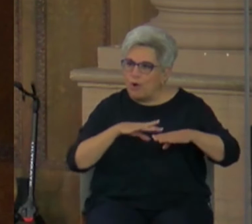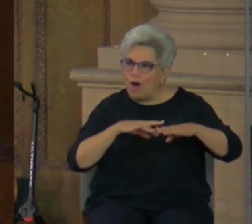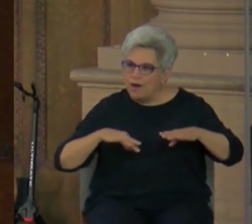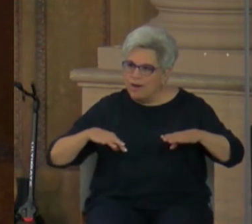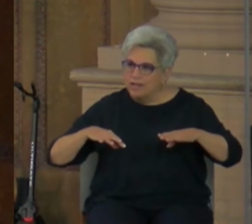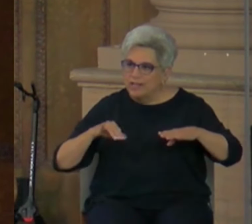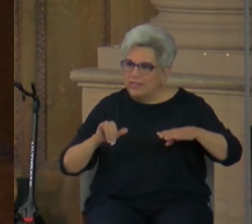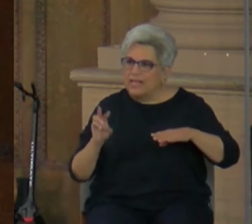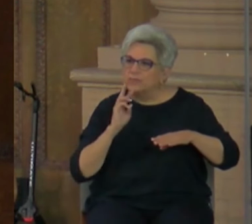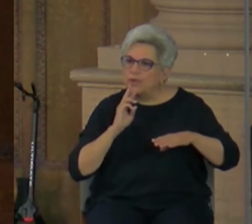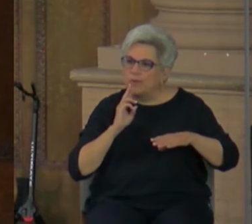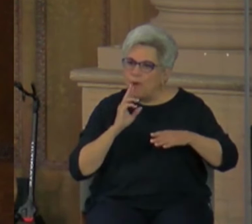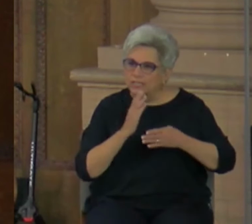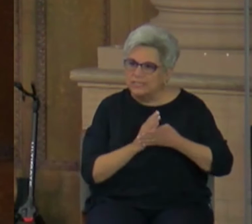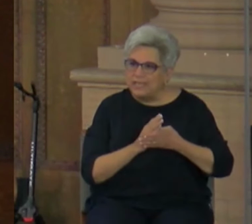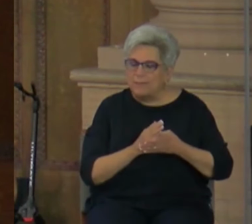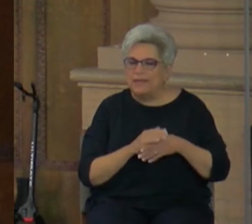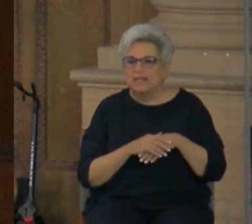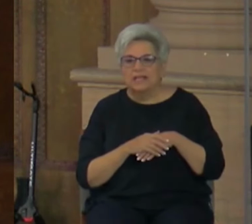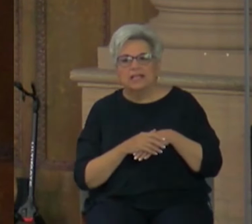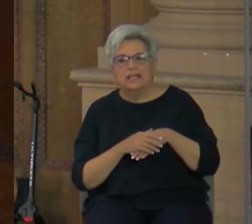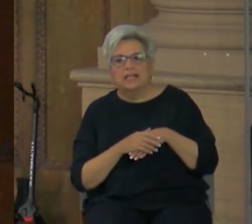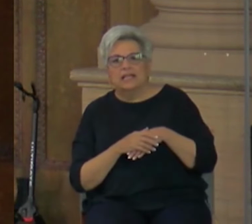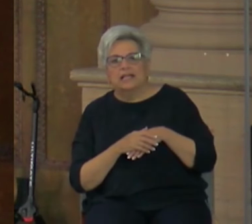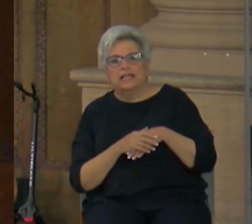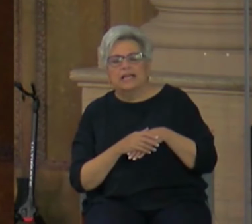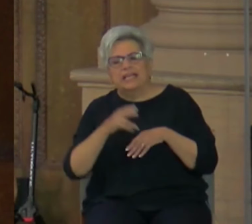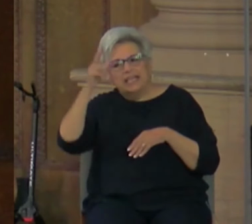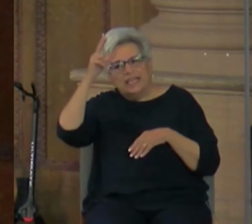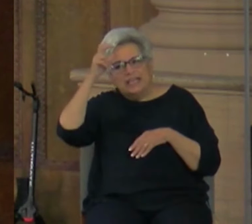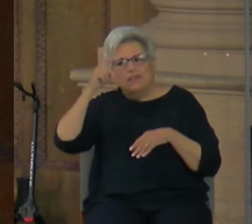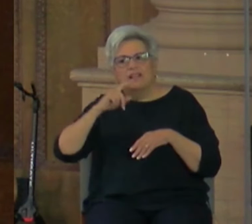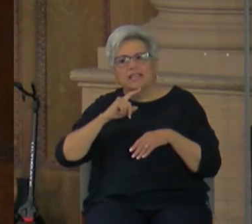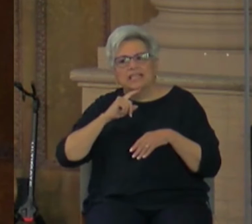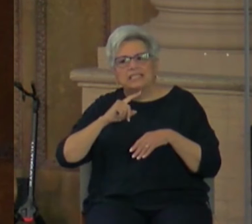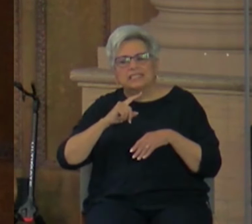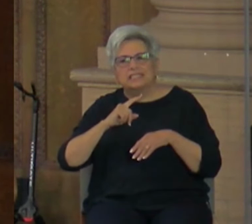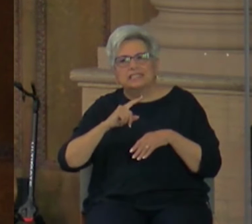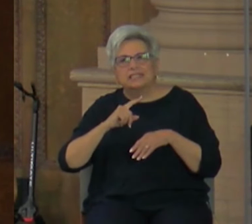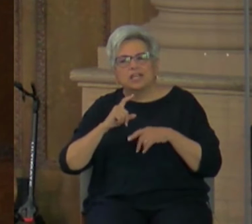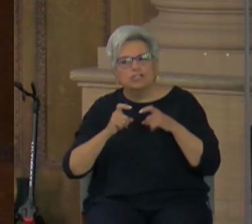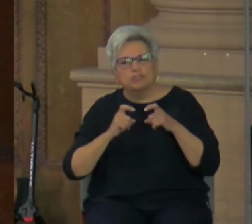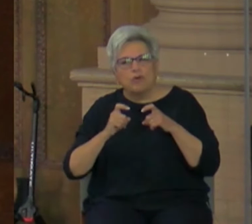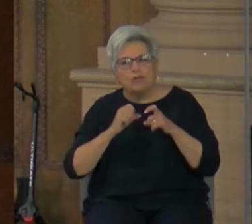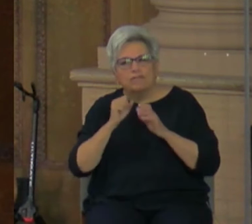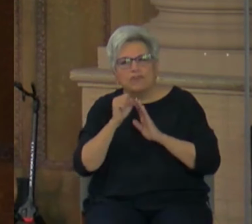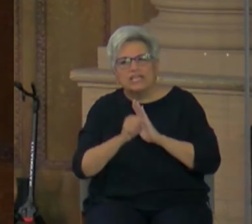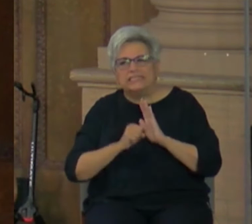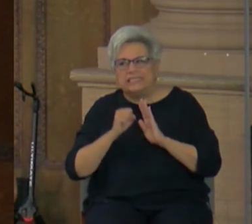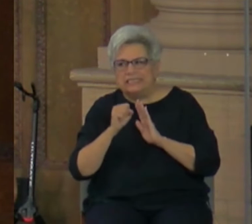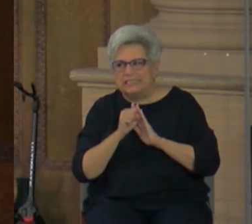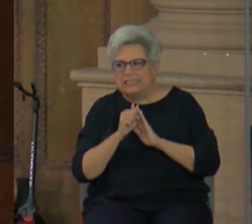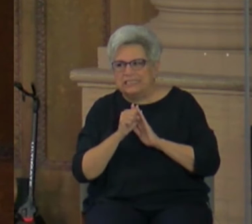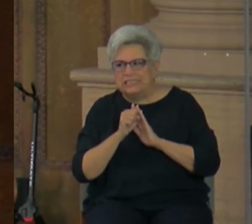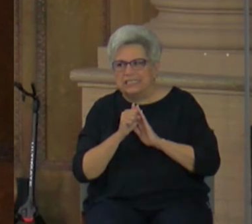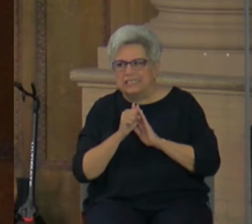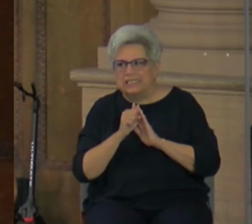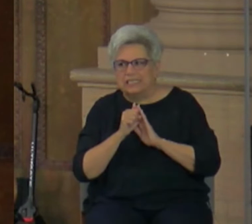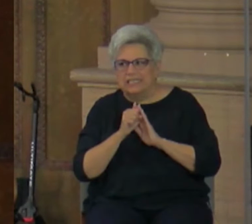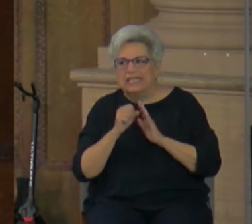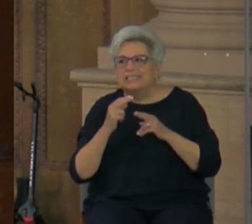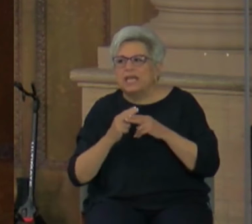allowed. It's not all neatly judged and eliminated right away, but even right now, it is restrained. It isn't the sum